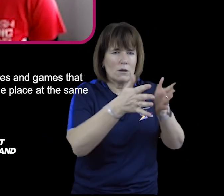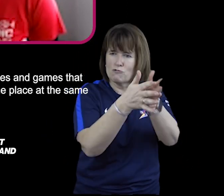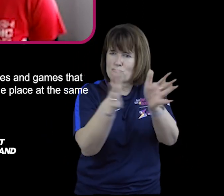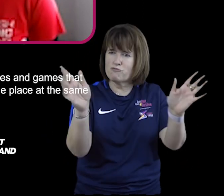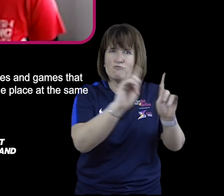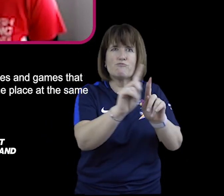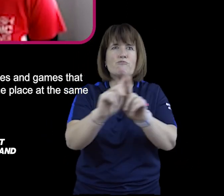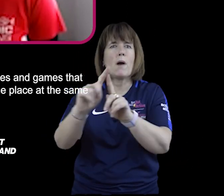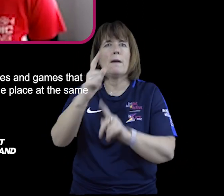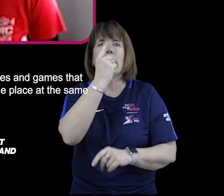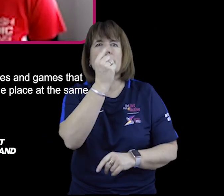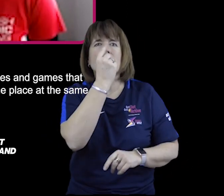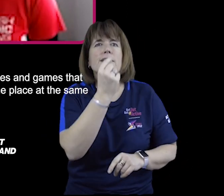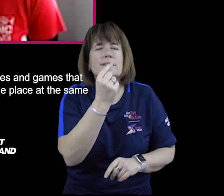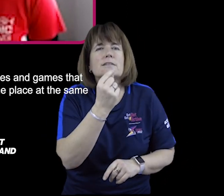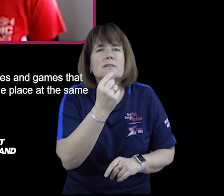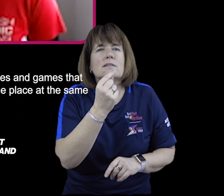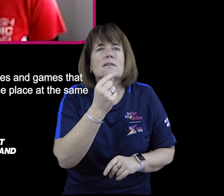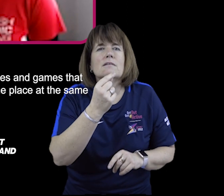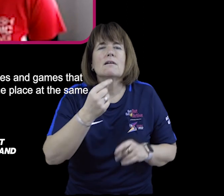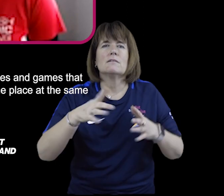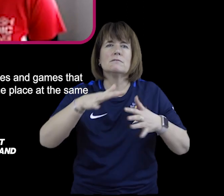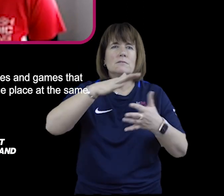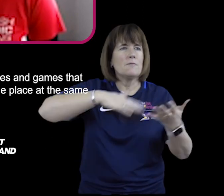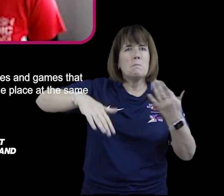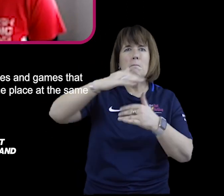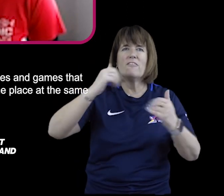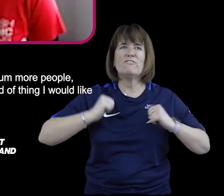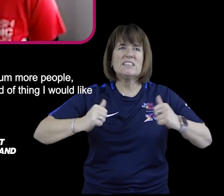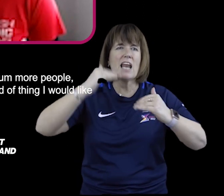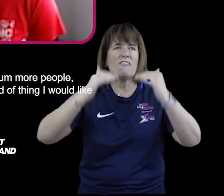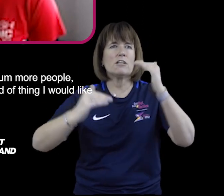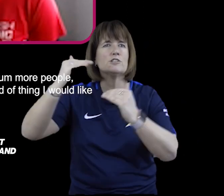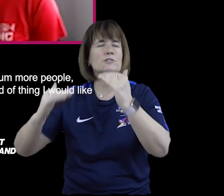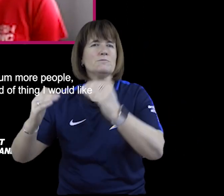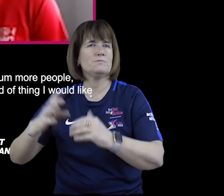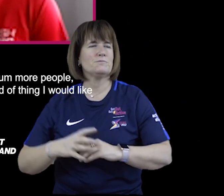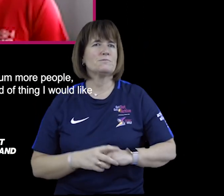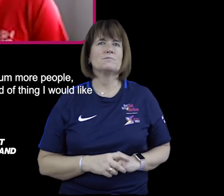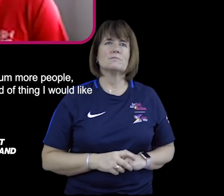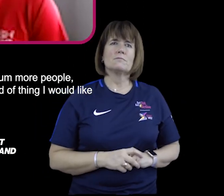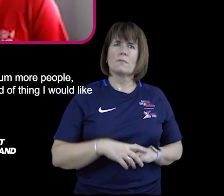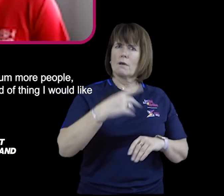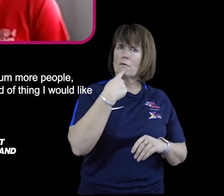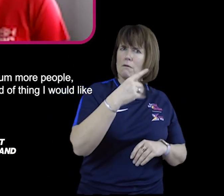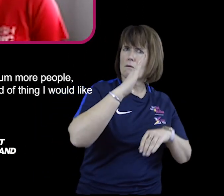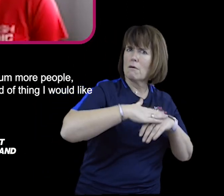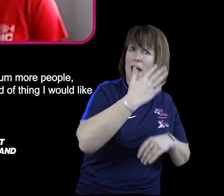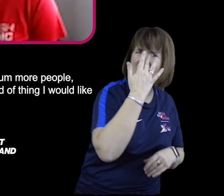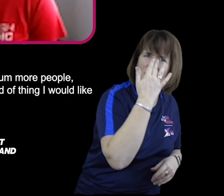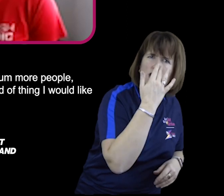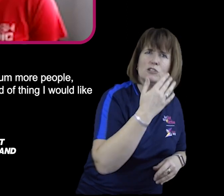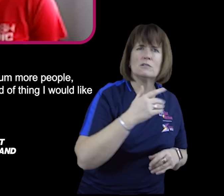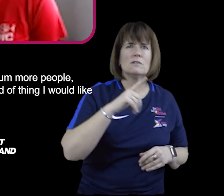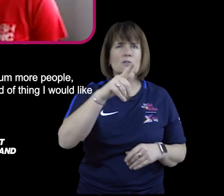mixed fitness, but still in the same place at the same time. And as I said, it doesn't matter what age you are. No